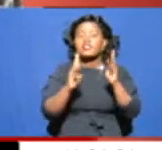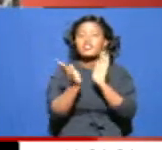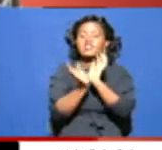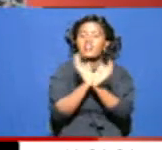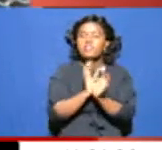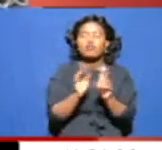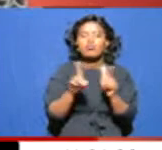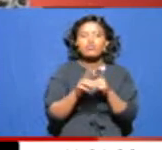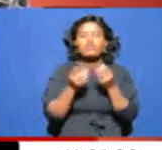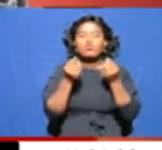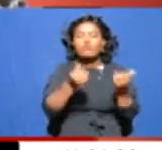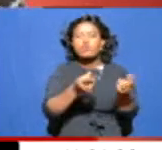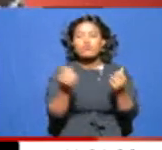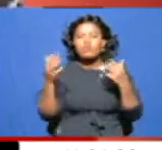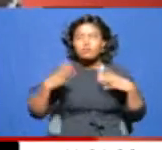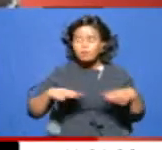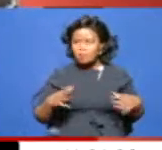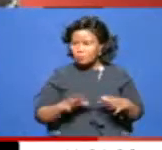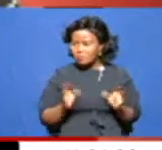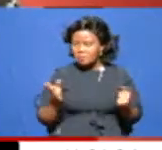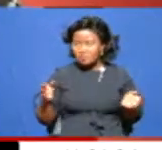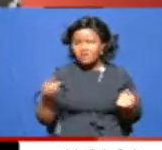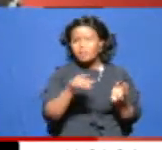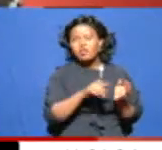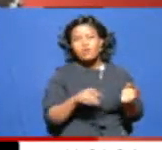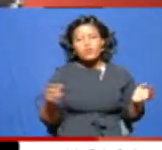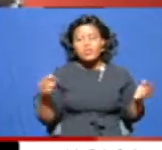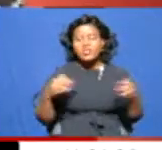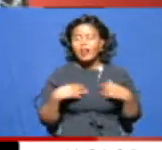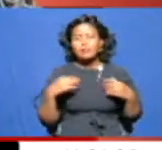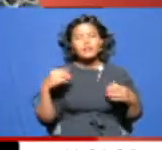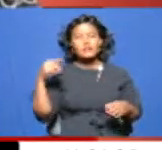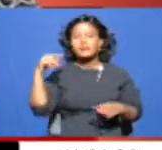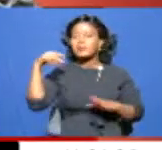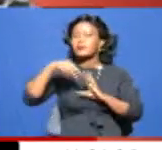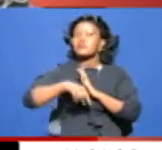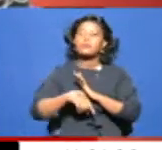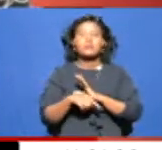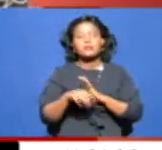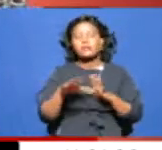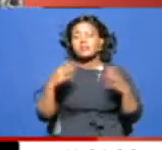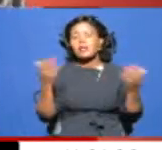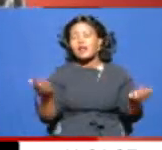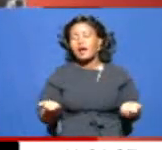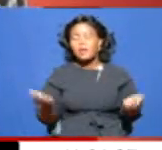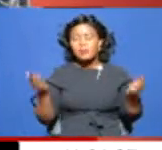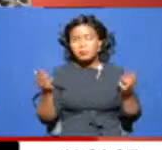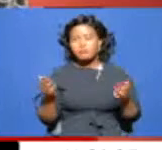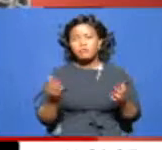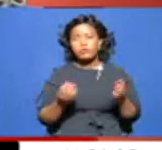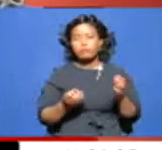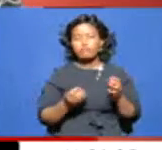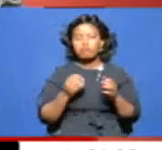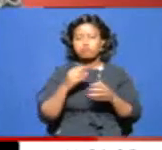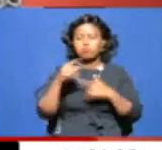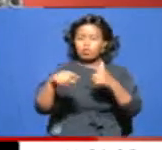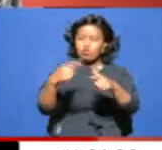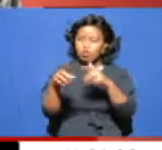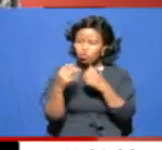it shows you that we've really deteriorated in terms of how we market our game, bringing fans back to the stadium. I remember